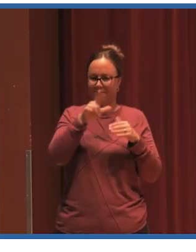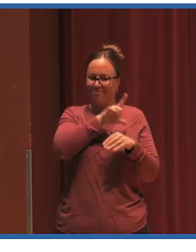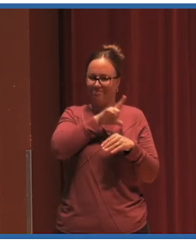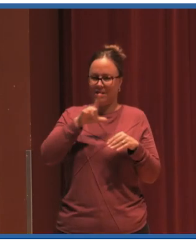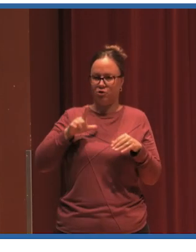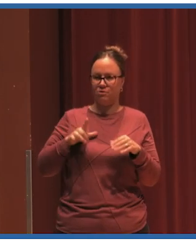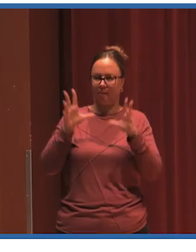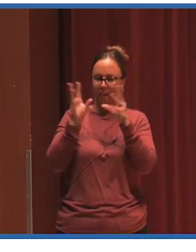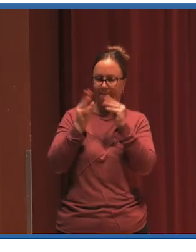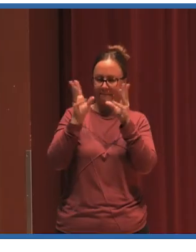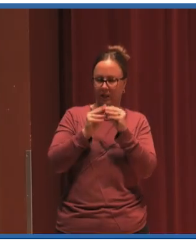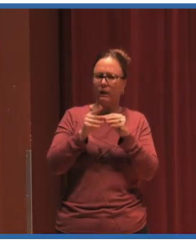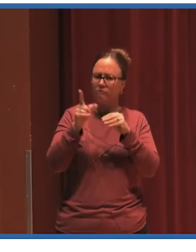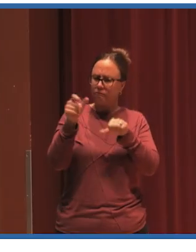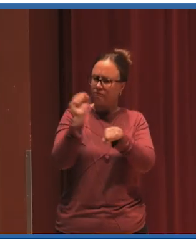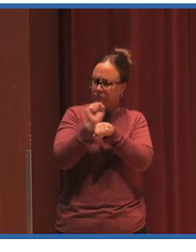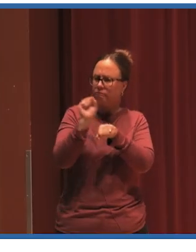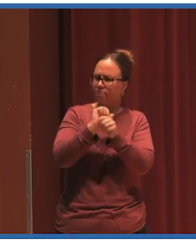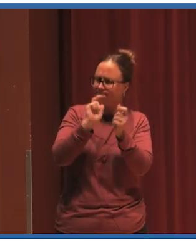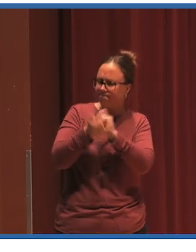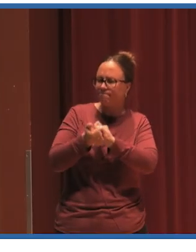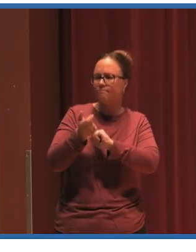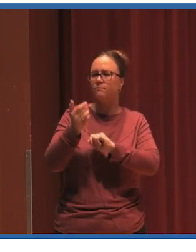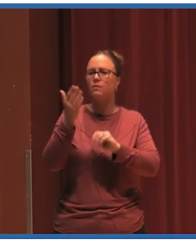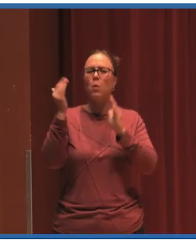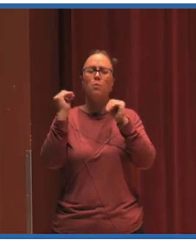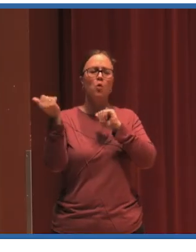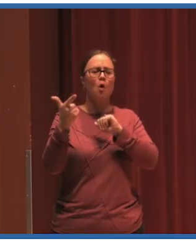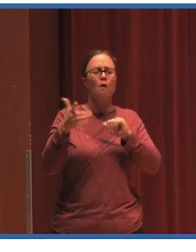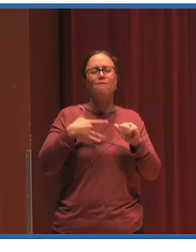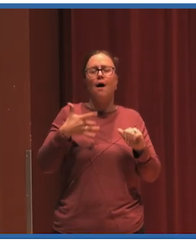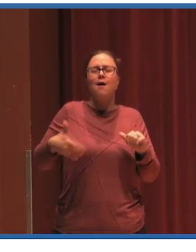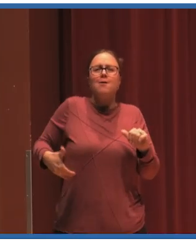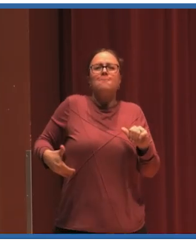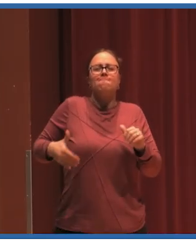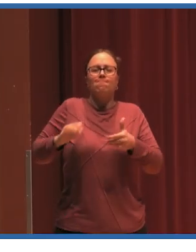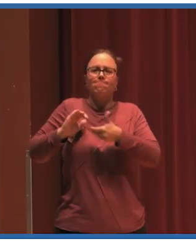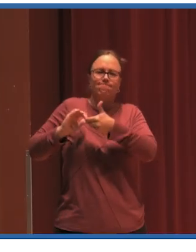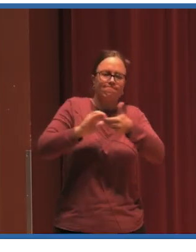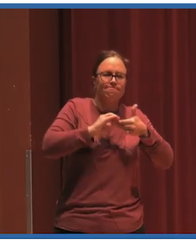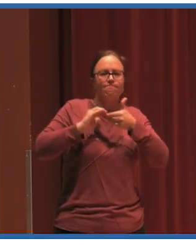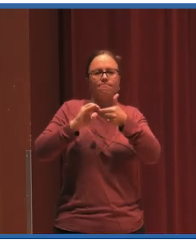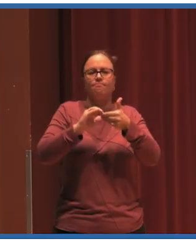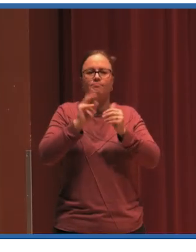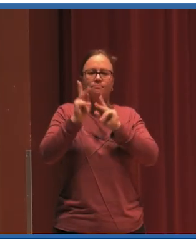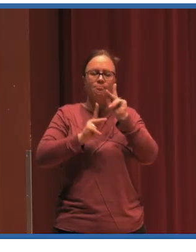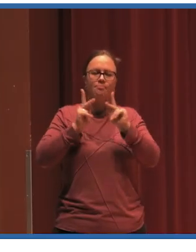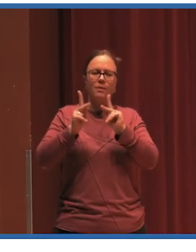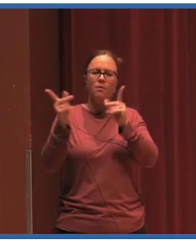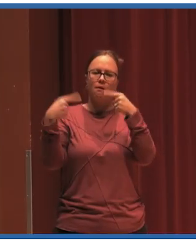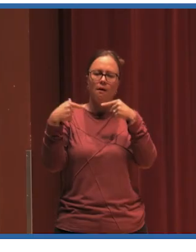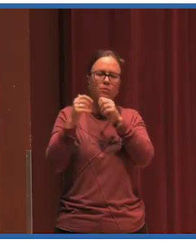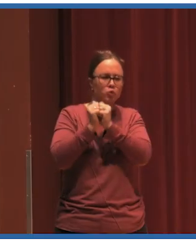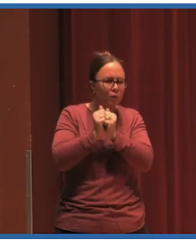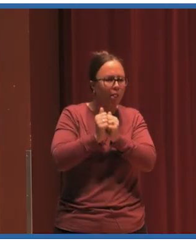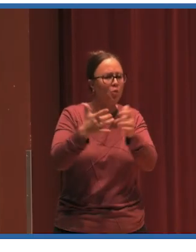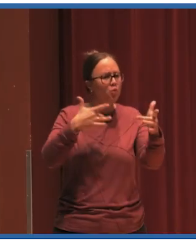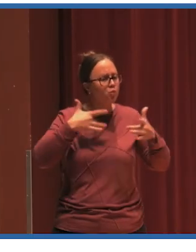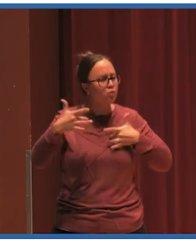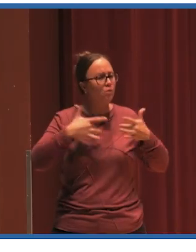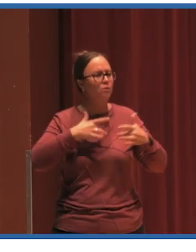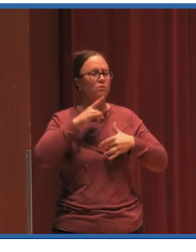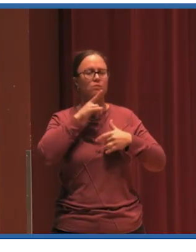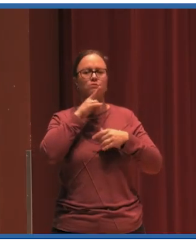here. I hope you all felt what I felt, which was a feeling of kinship here, of folks who are coming together, concerned, and really wanting something